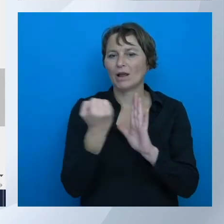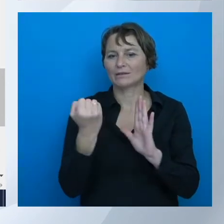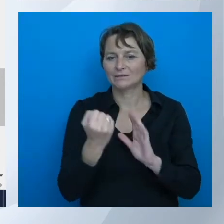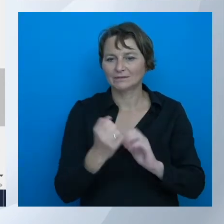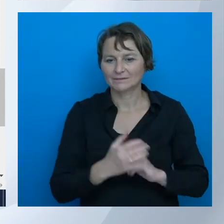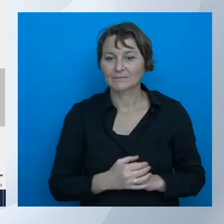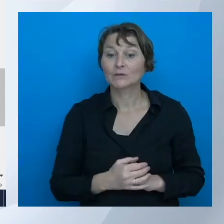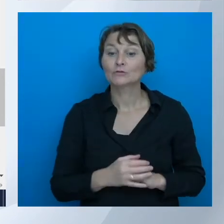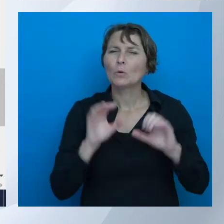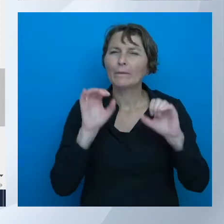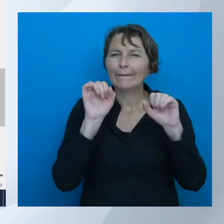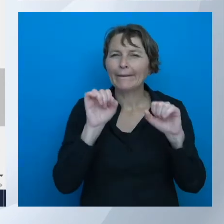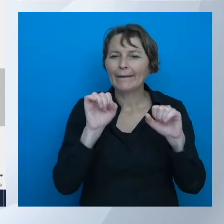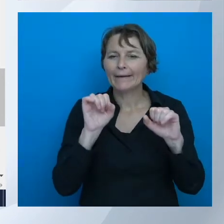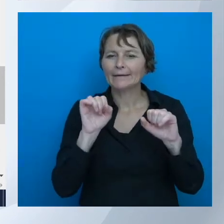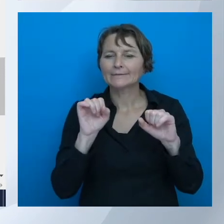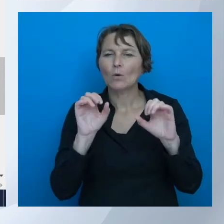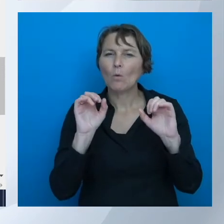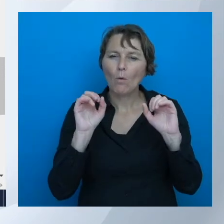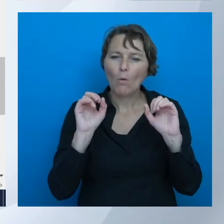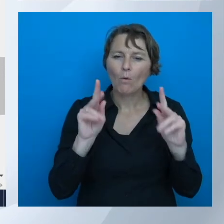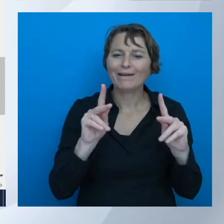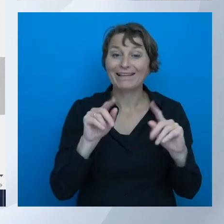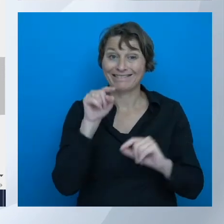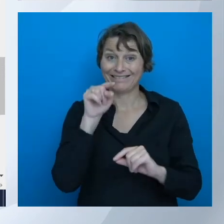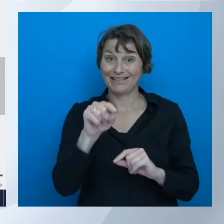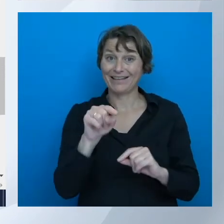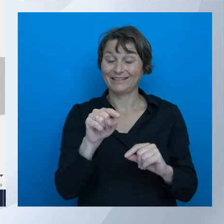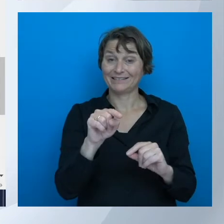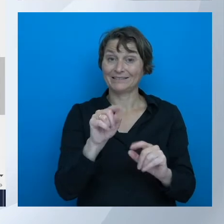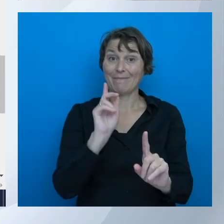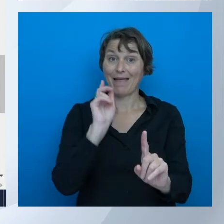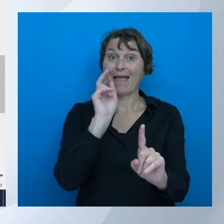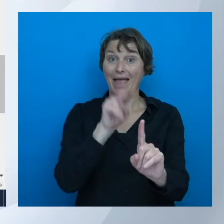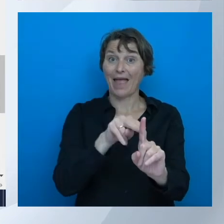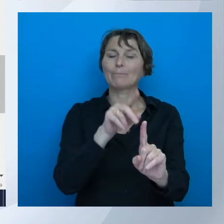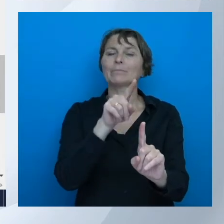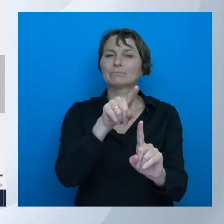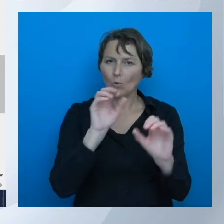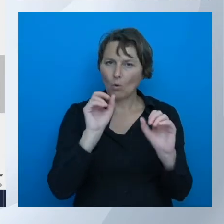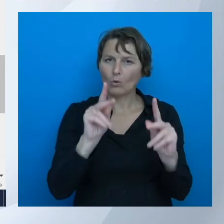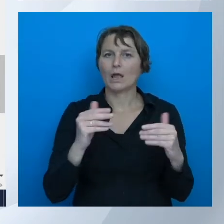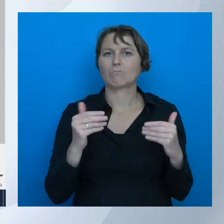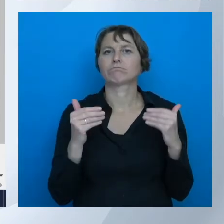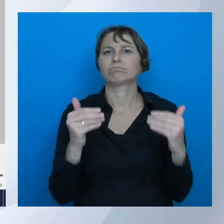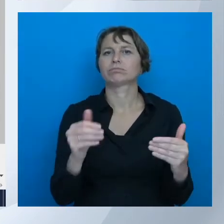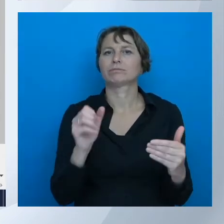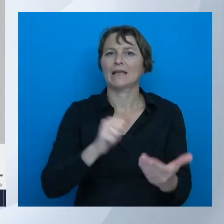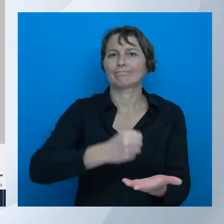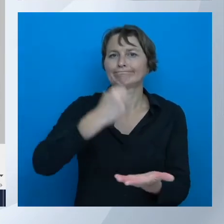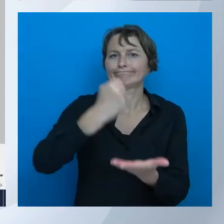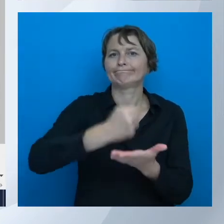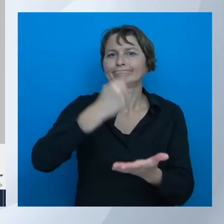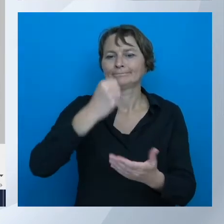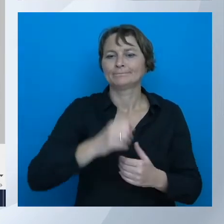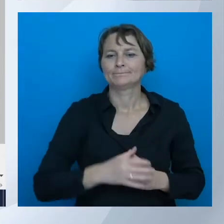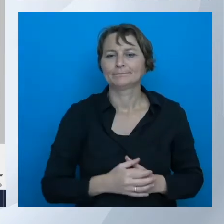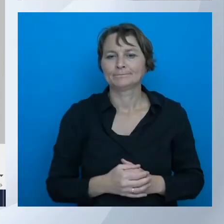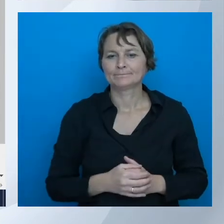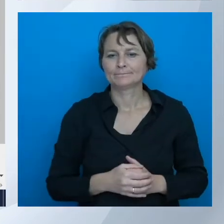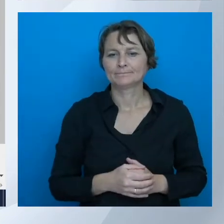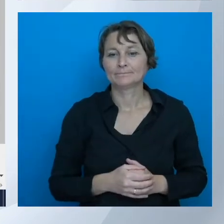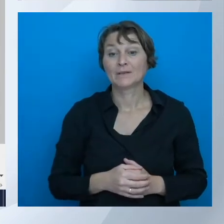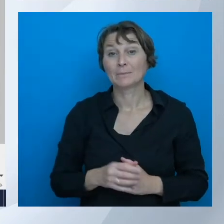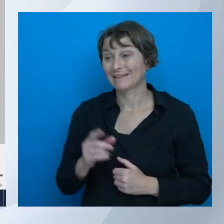authenticate this specific application. Now, this React Graph tutorial is actually looking at a